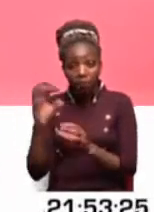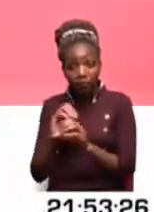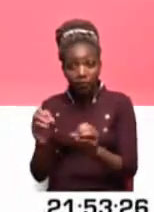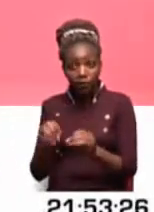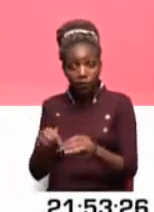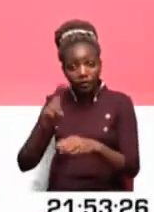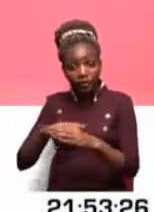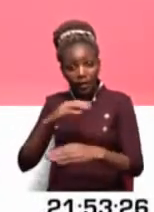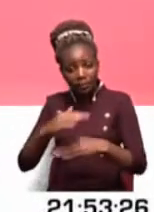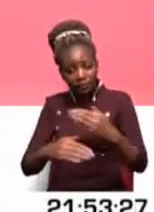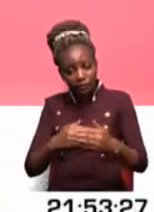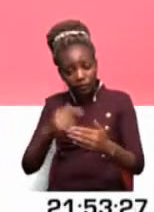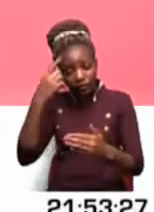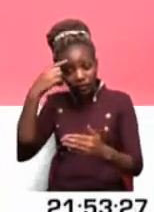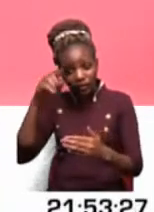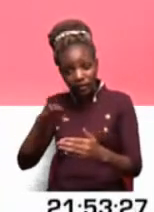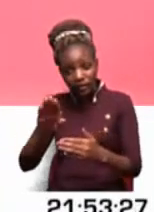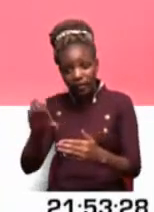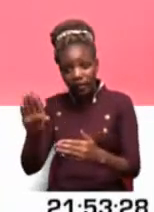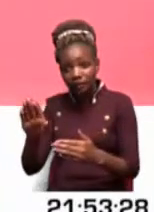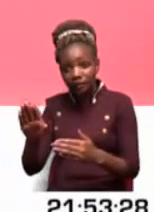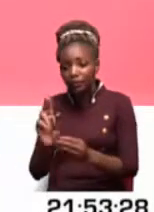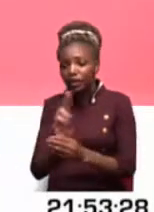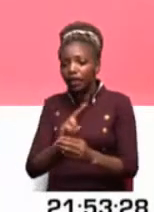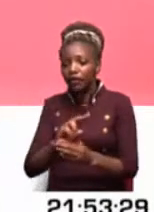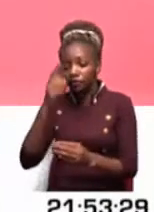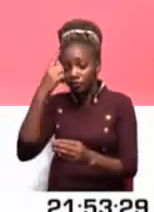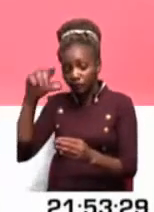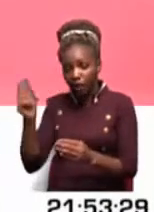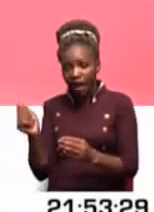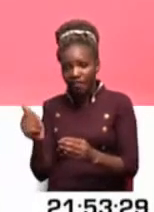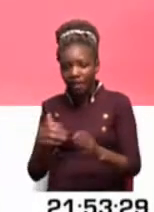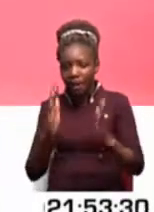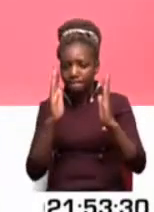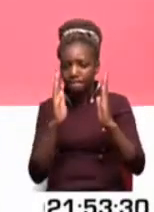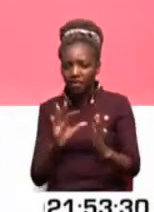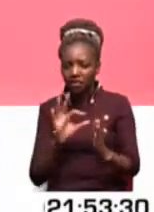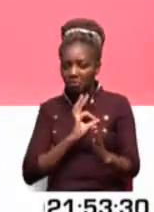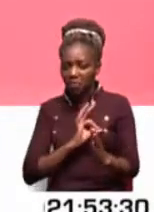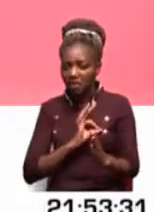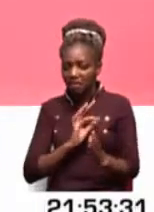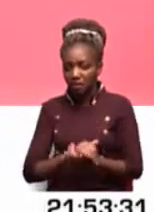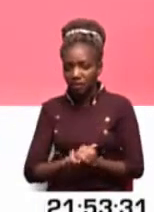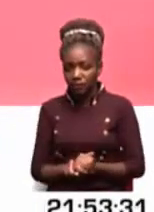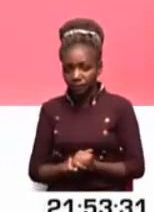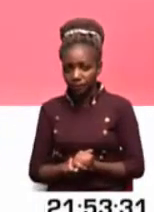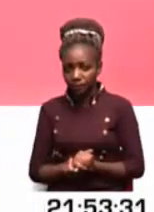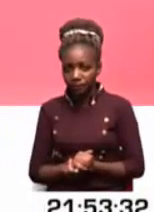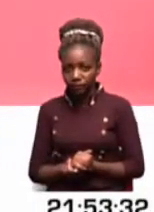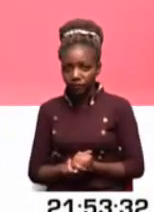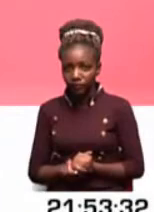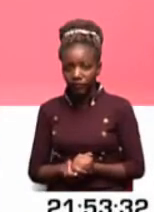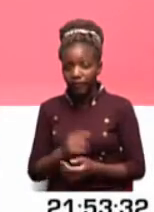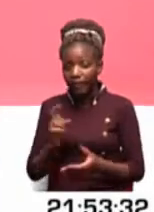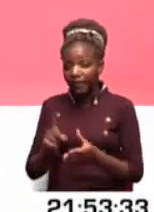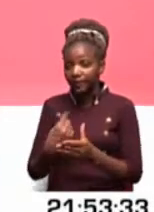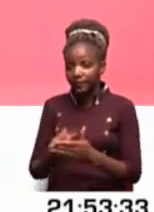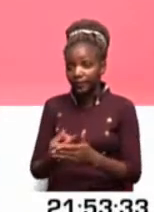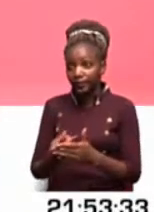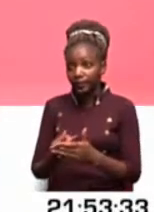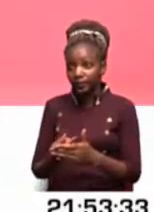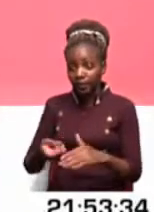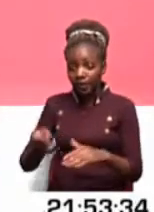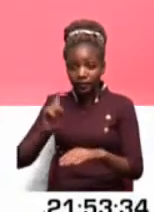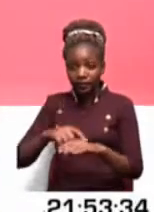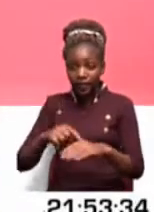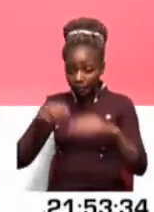meant for them, you know, is being channeled to personal pockets. And looking at even their own participation